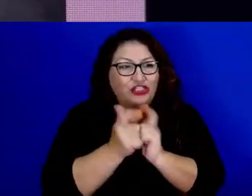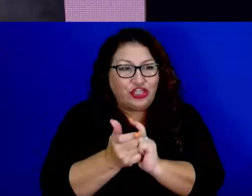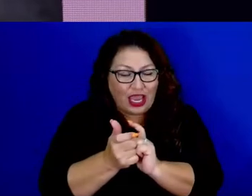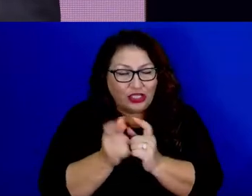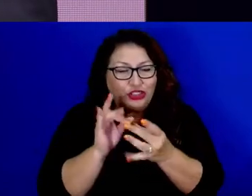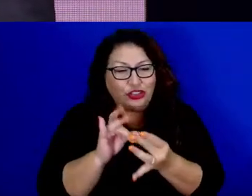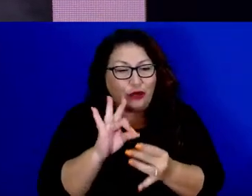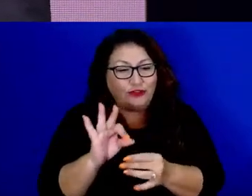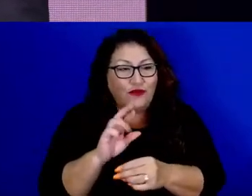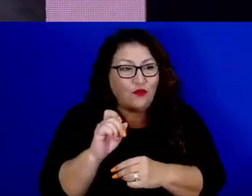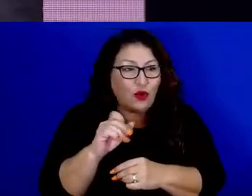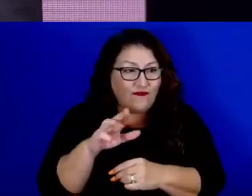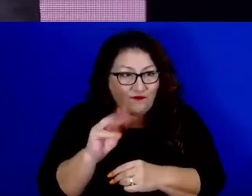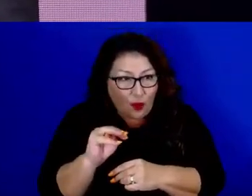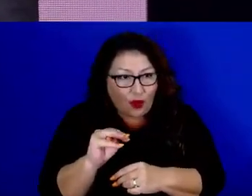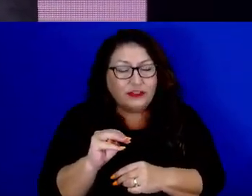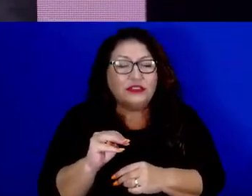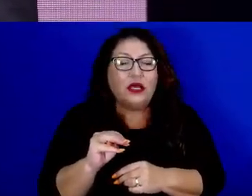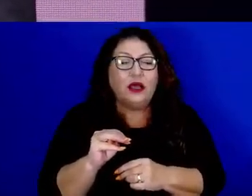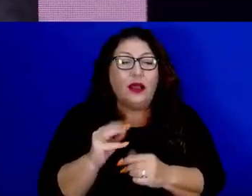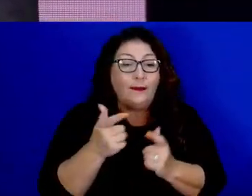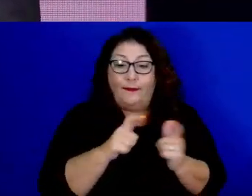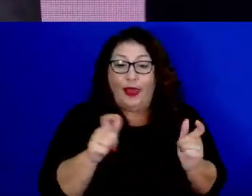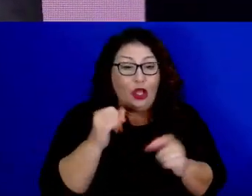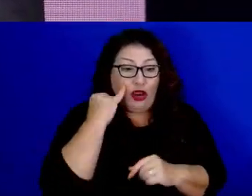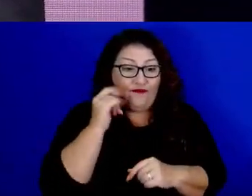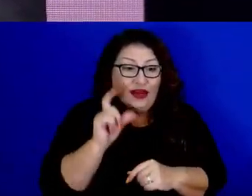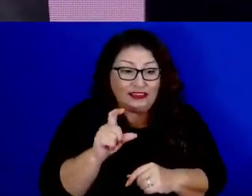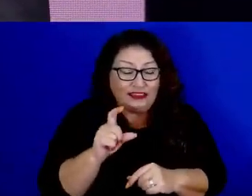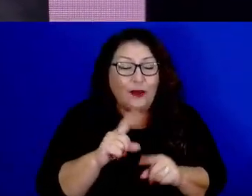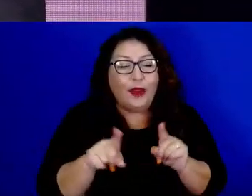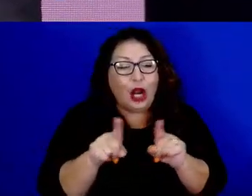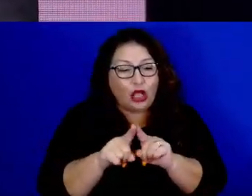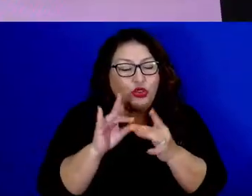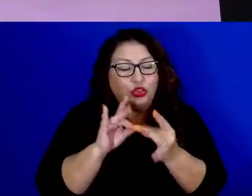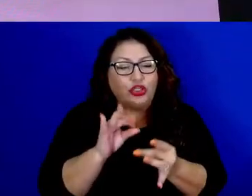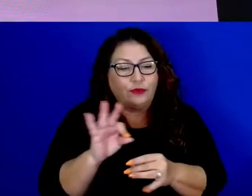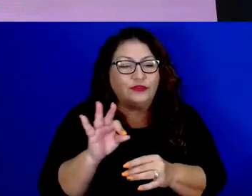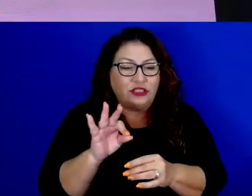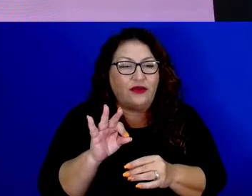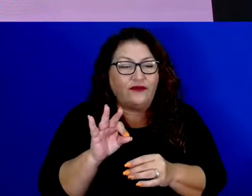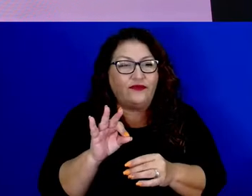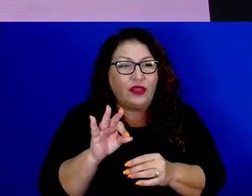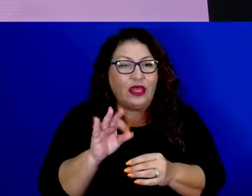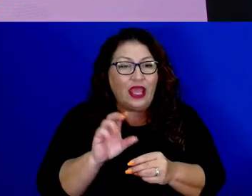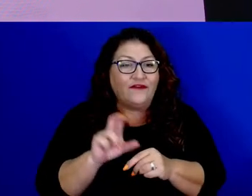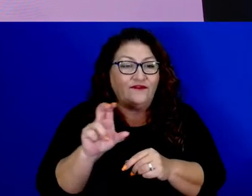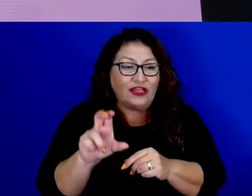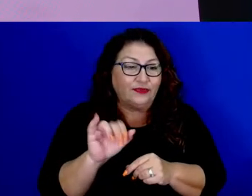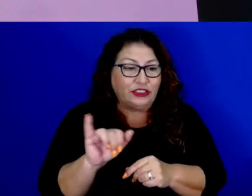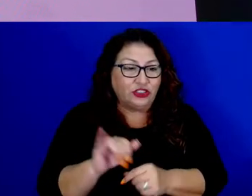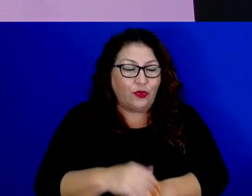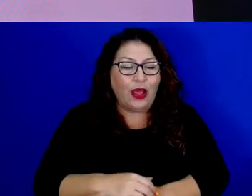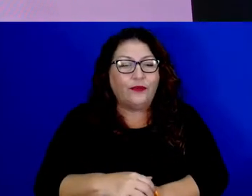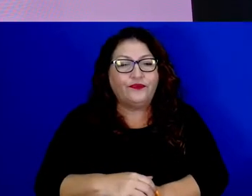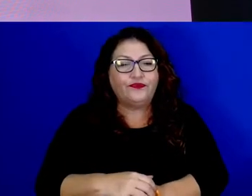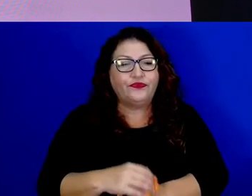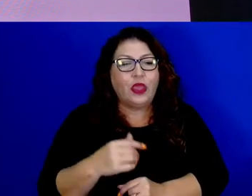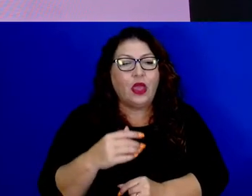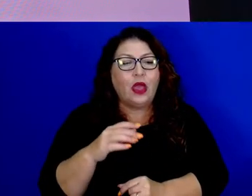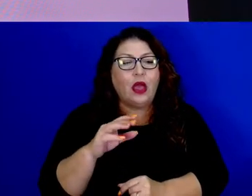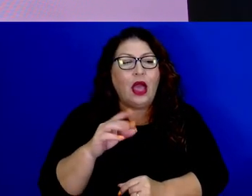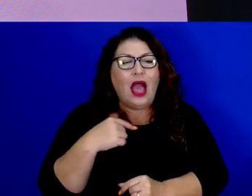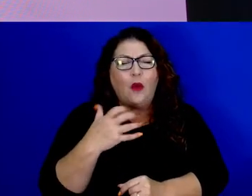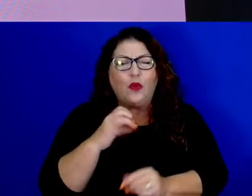Legal reforms are necessary, but also in terms of appropriate investments. Thank you. Maria Teresa, I want to stay with you just quickly.